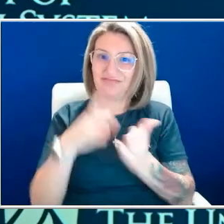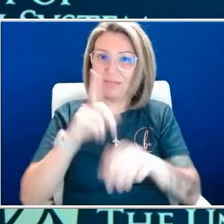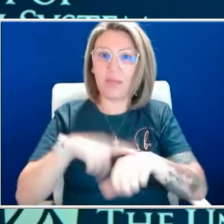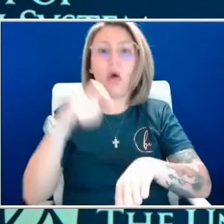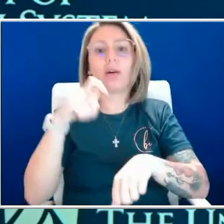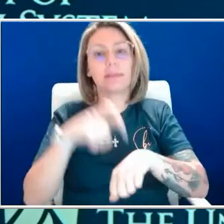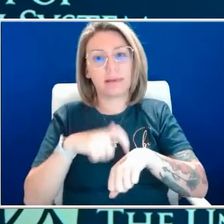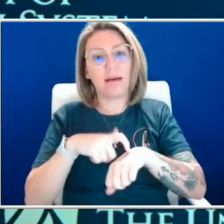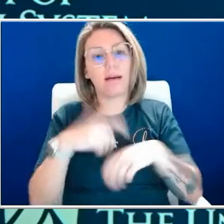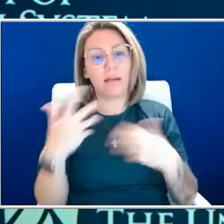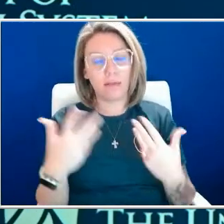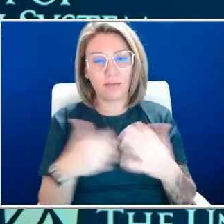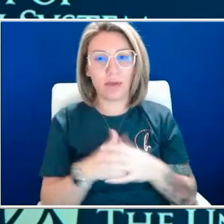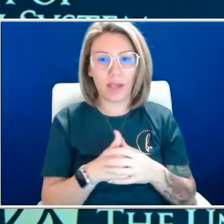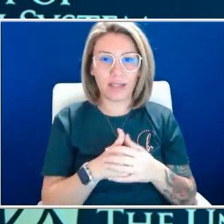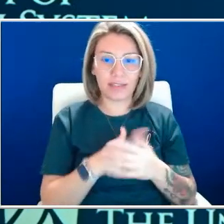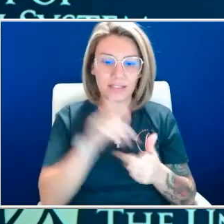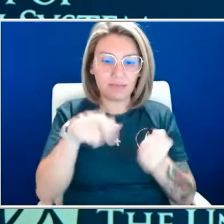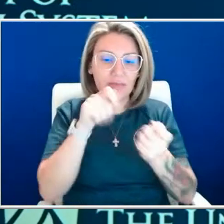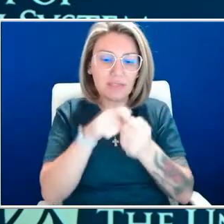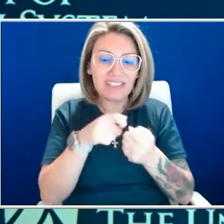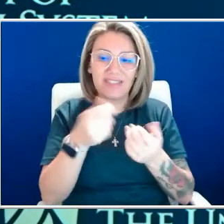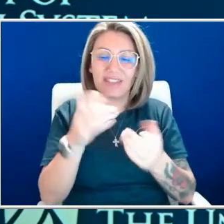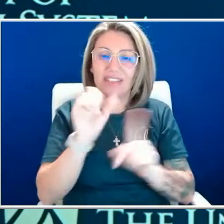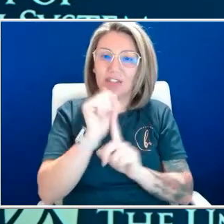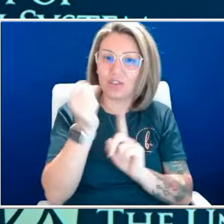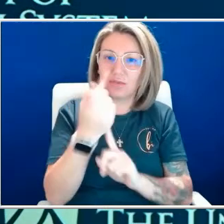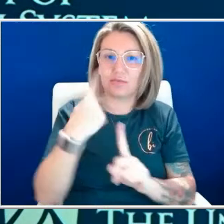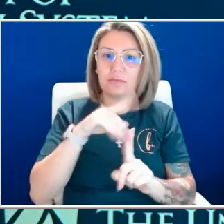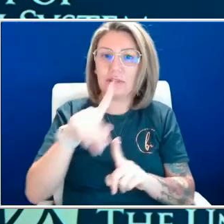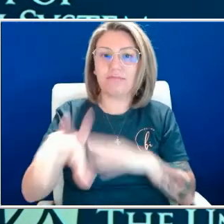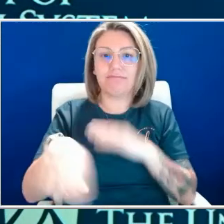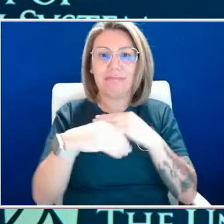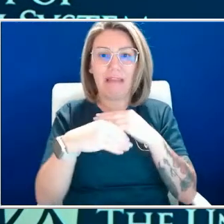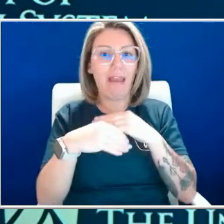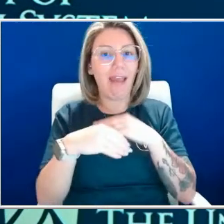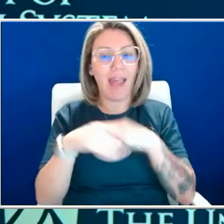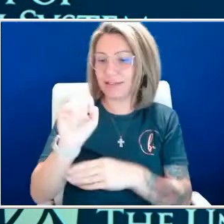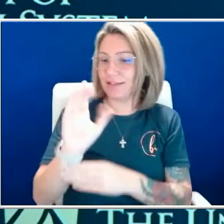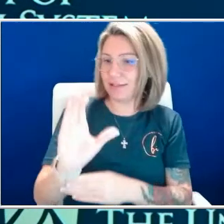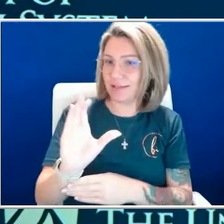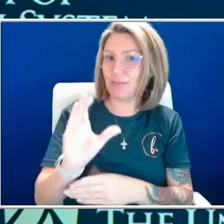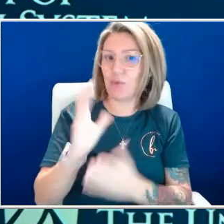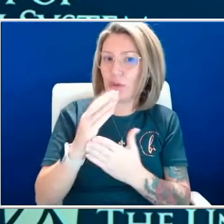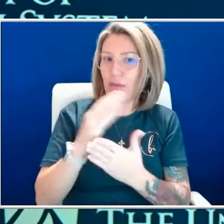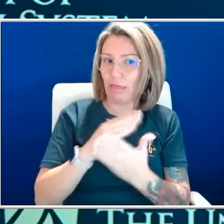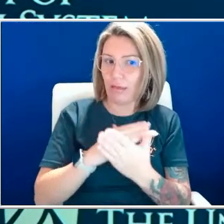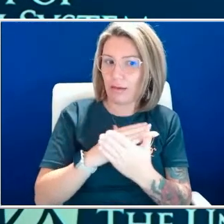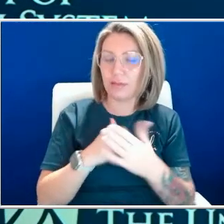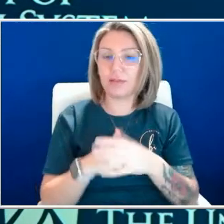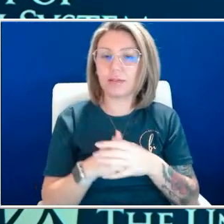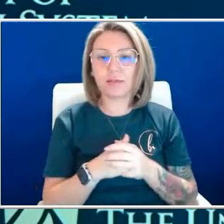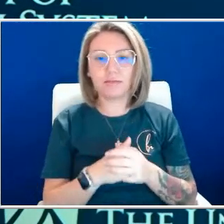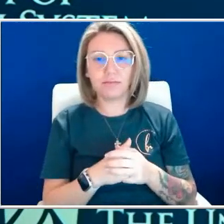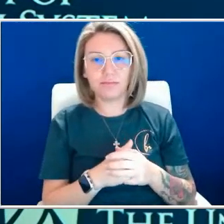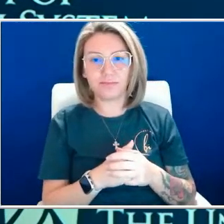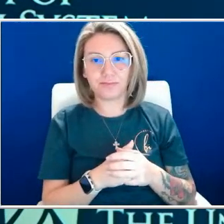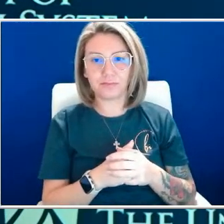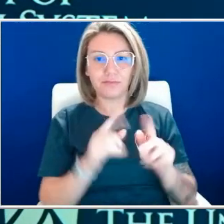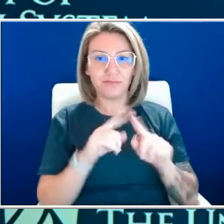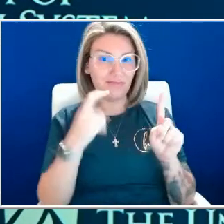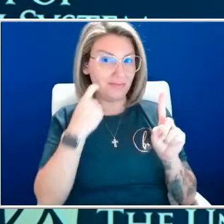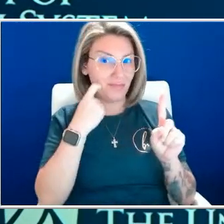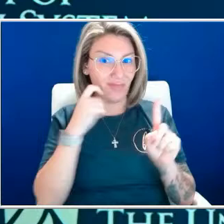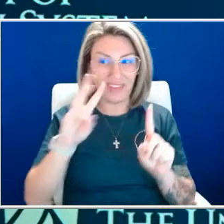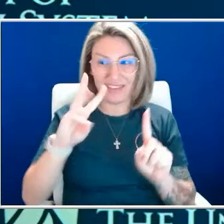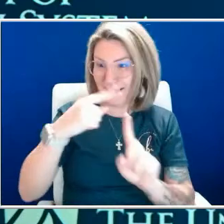certain circumstances we had to put her on the list, in December, and but I think for the last 6 months, for the 6